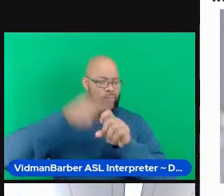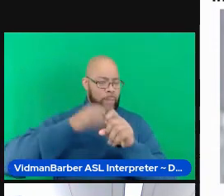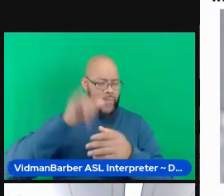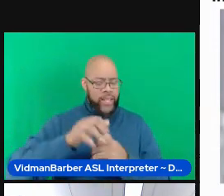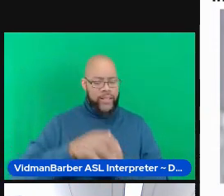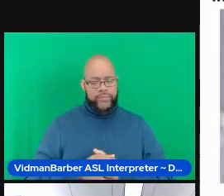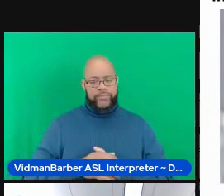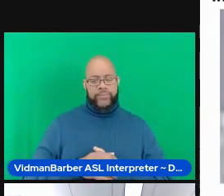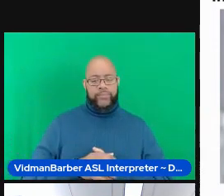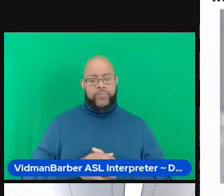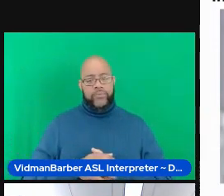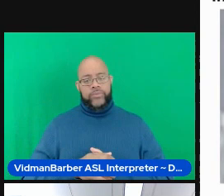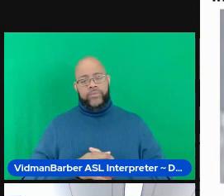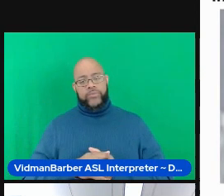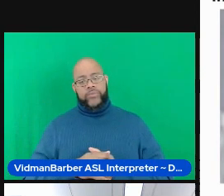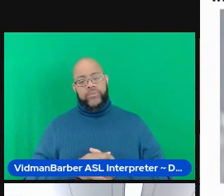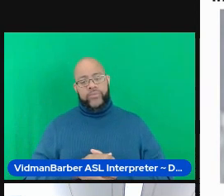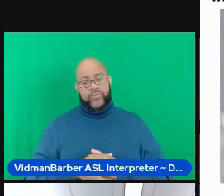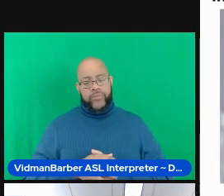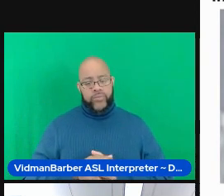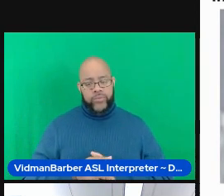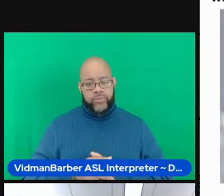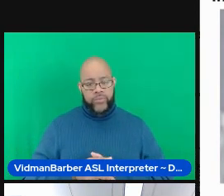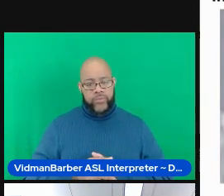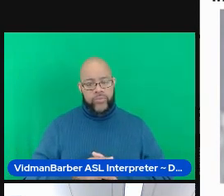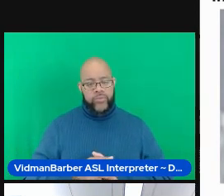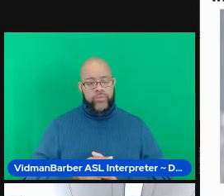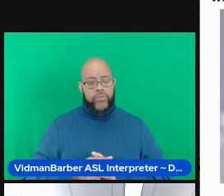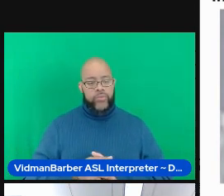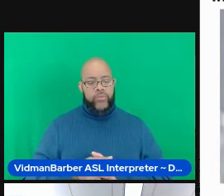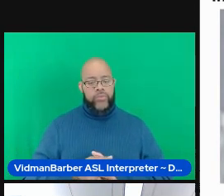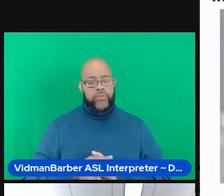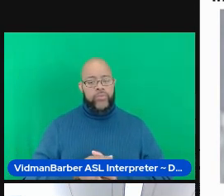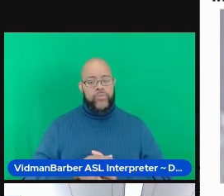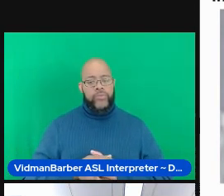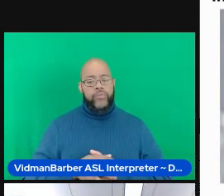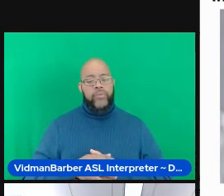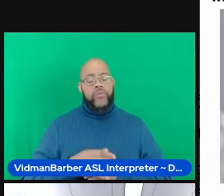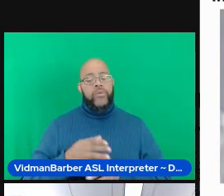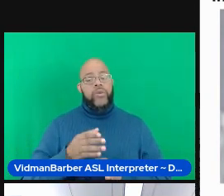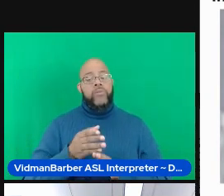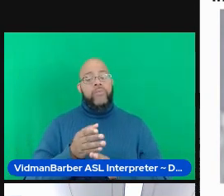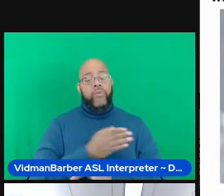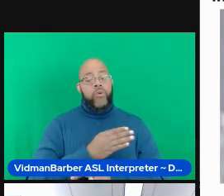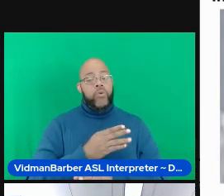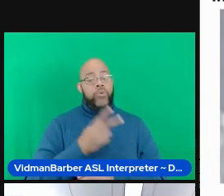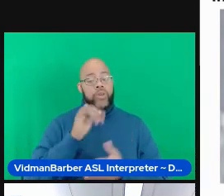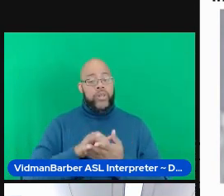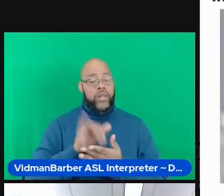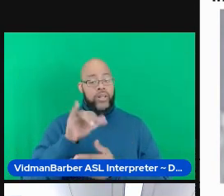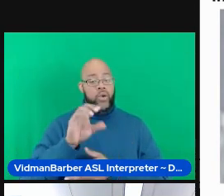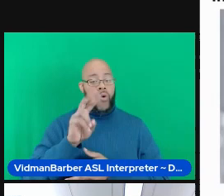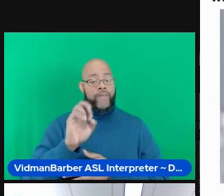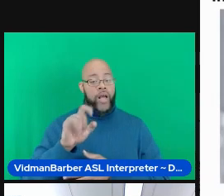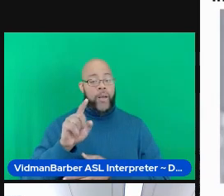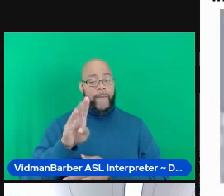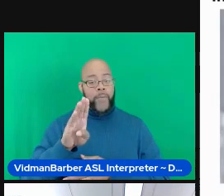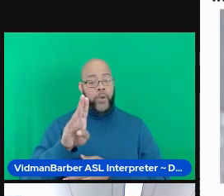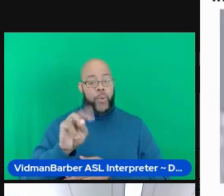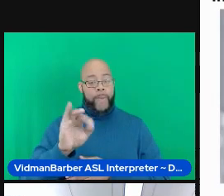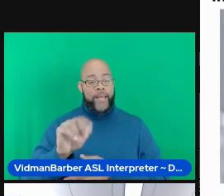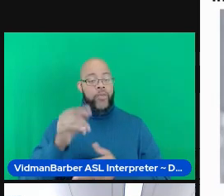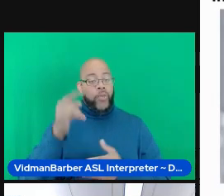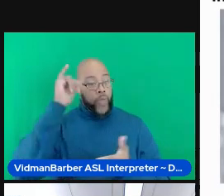And so before, like people thought the ovalbumin was the cause of